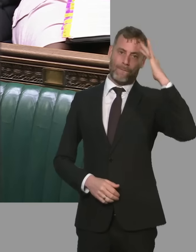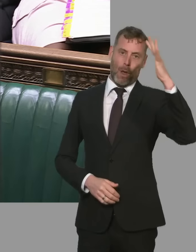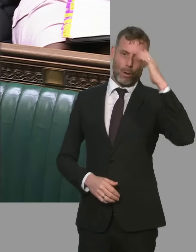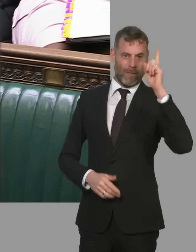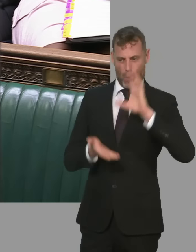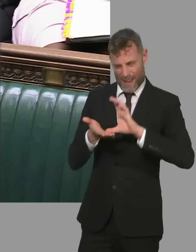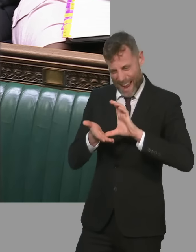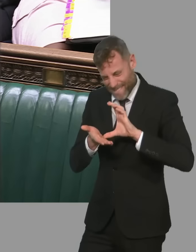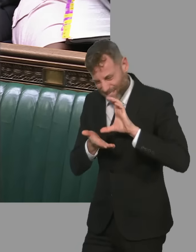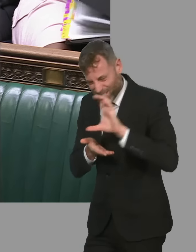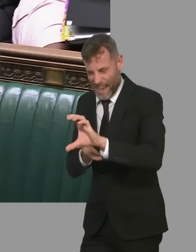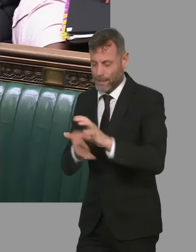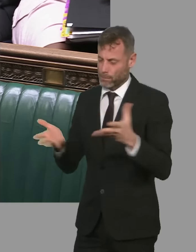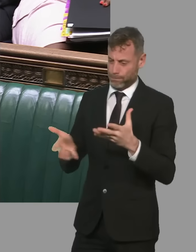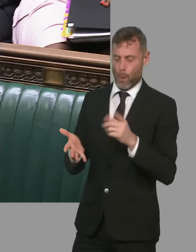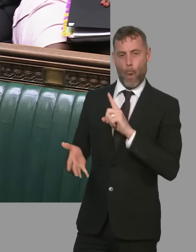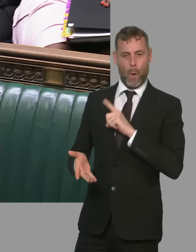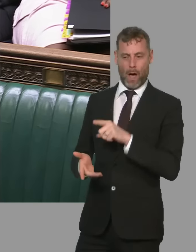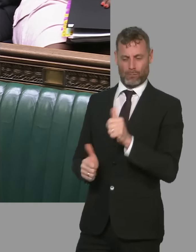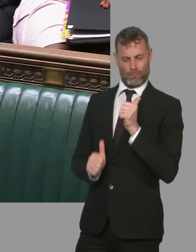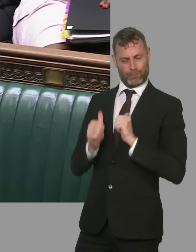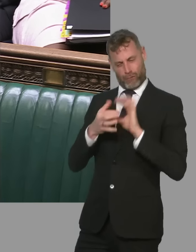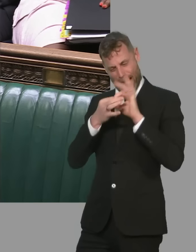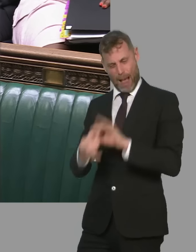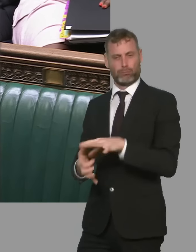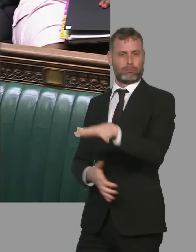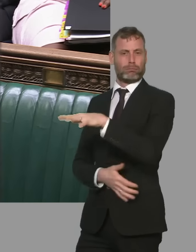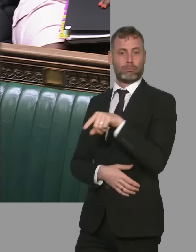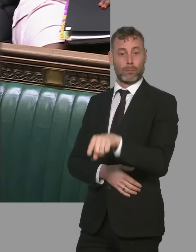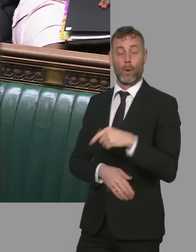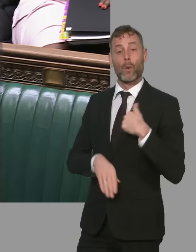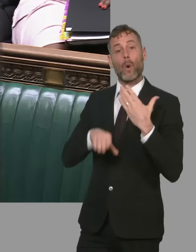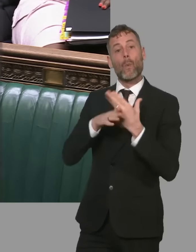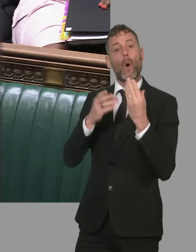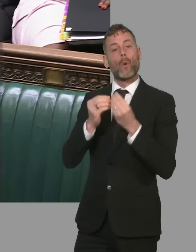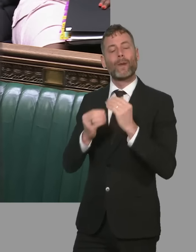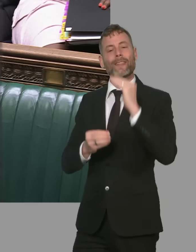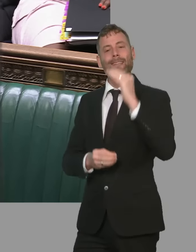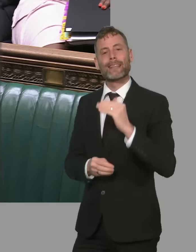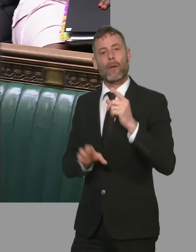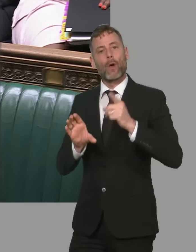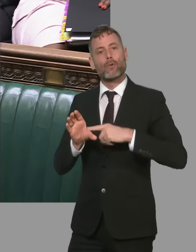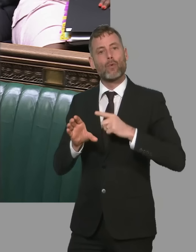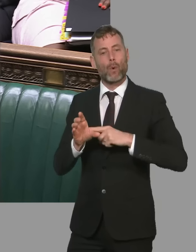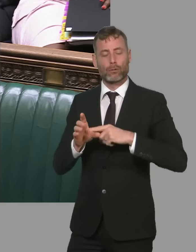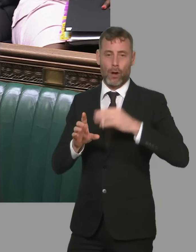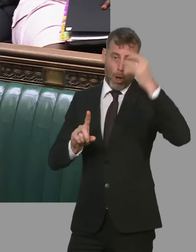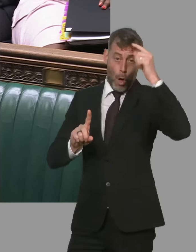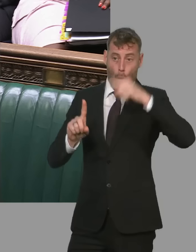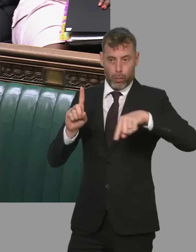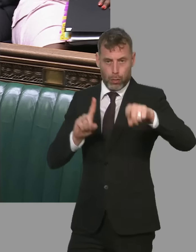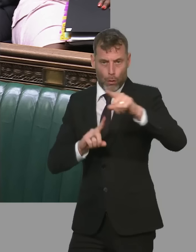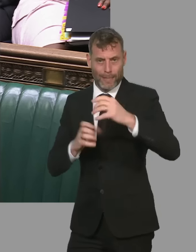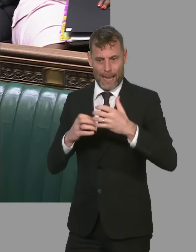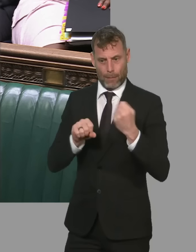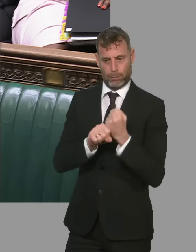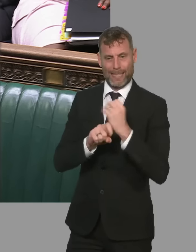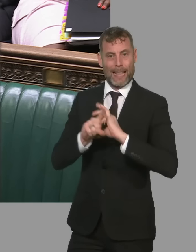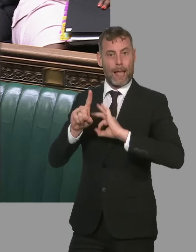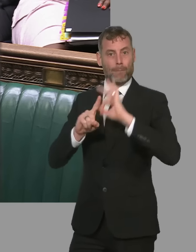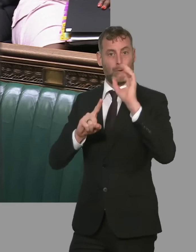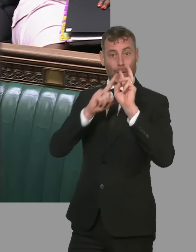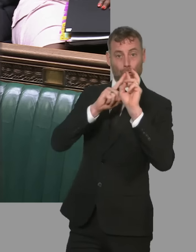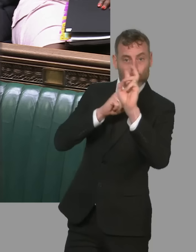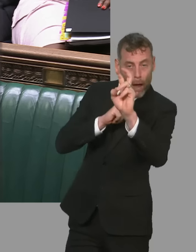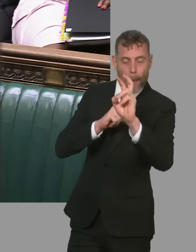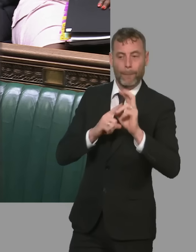friend we're working closely with South Yorkshire Combined Authority on better transport links, providing over £1.4 billion to spend on their priorities,